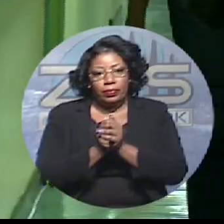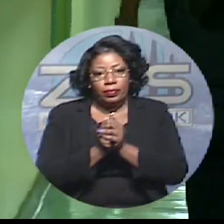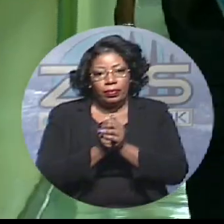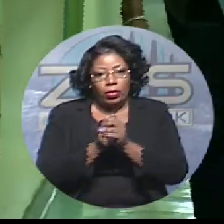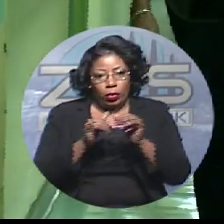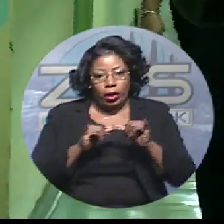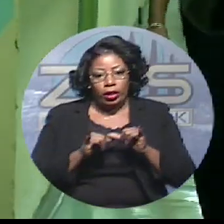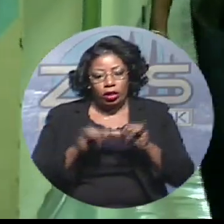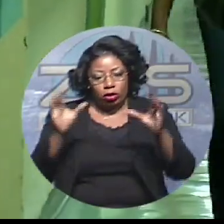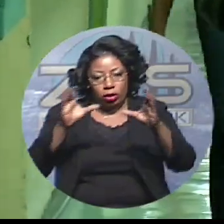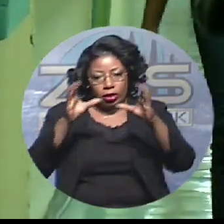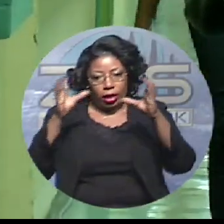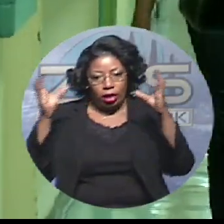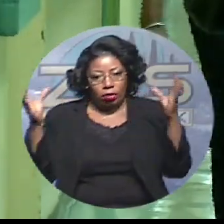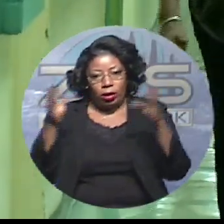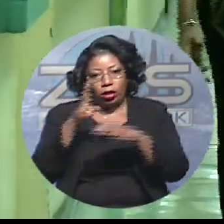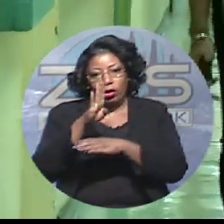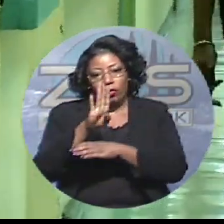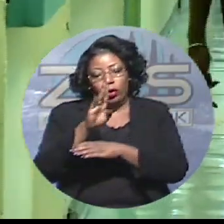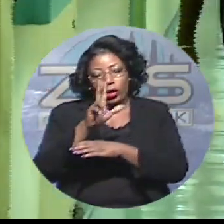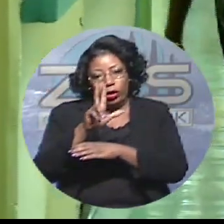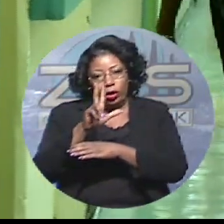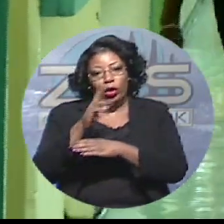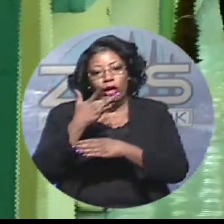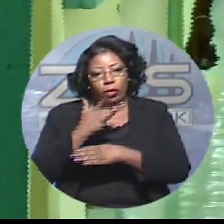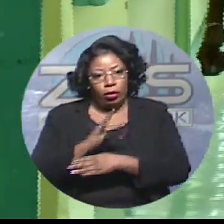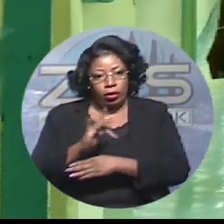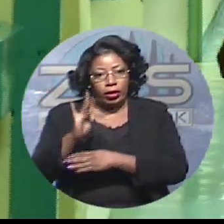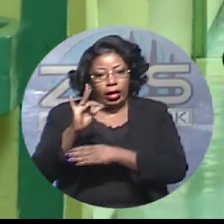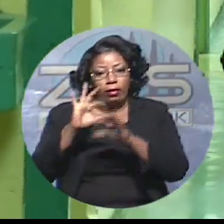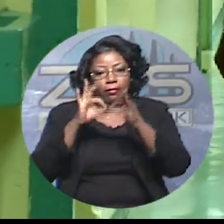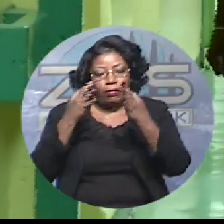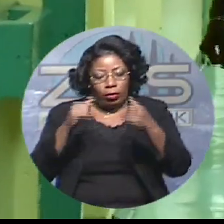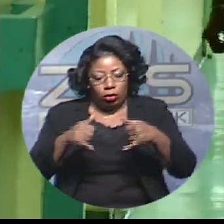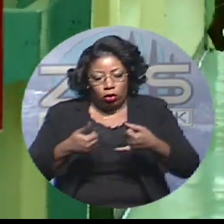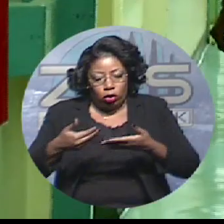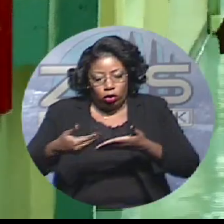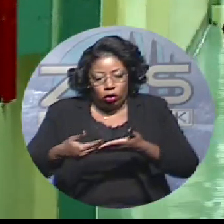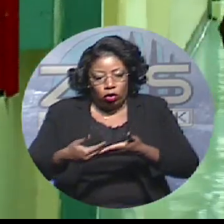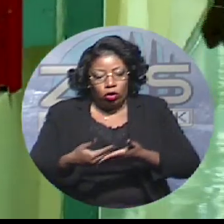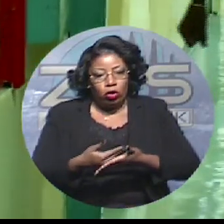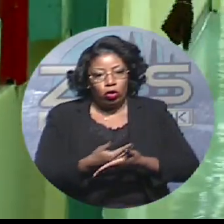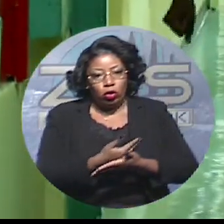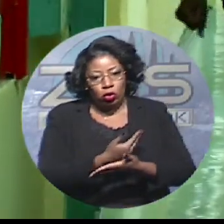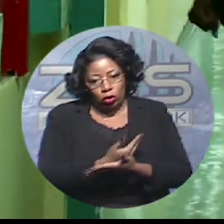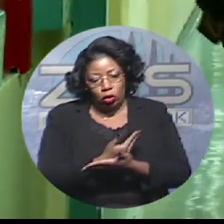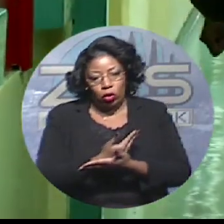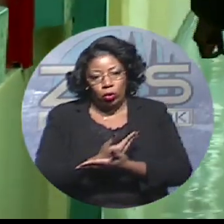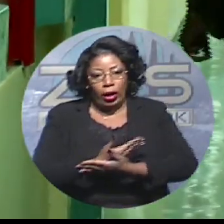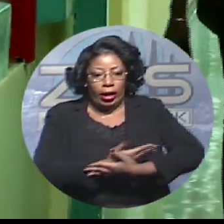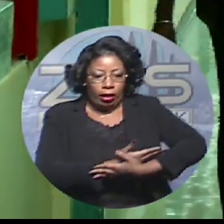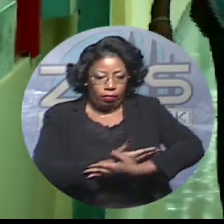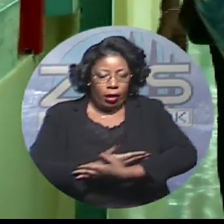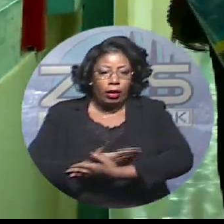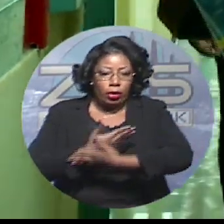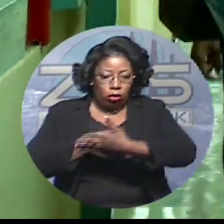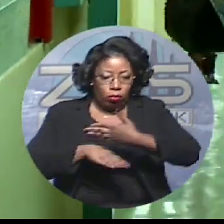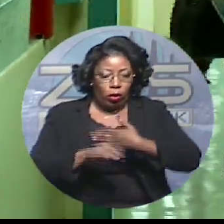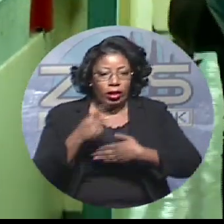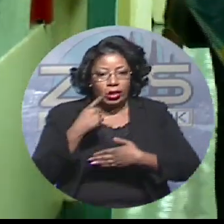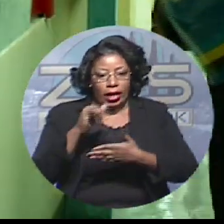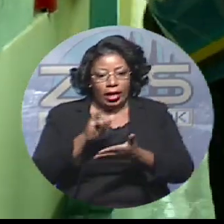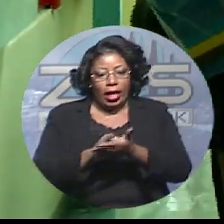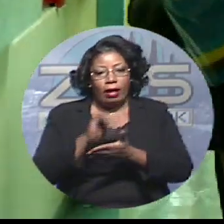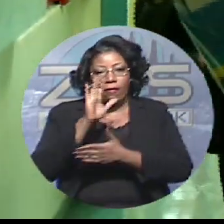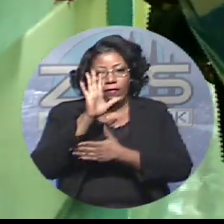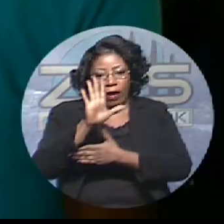As we continue to celebrate the country's 43rd birthday, several families are enjoying their new bundles of joy. Hospital officials say at least five